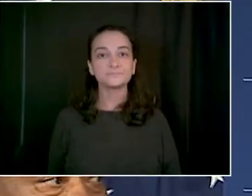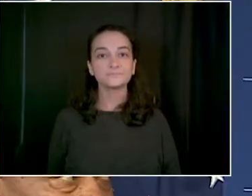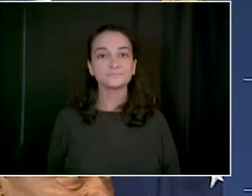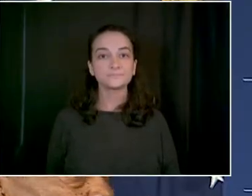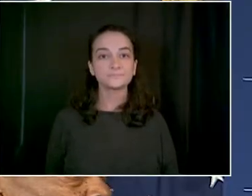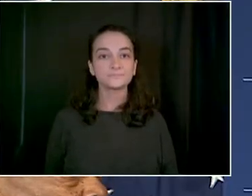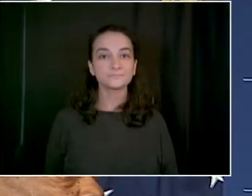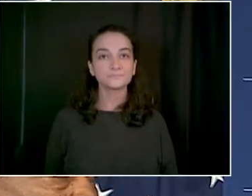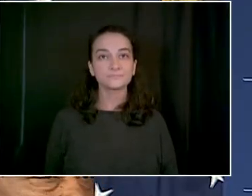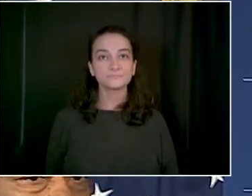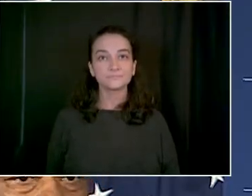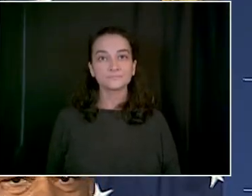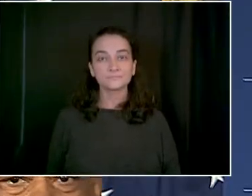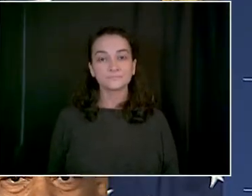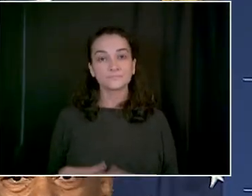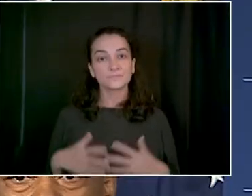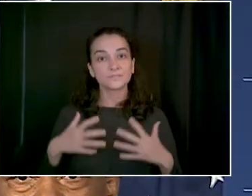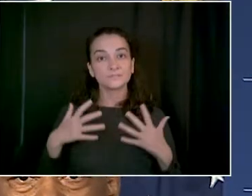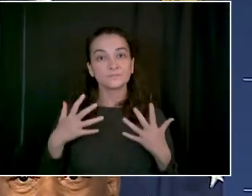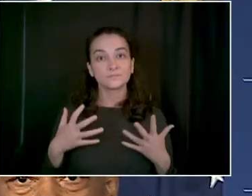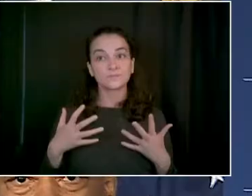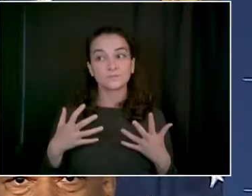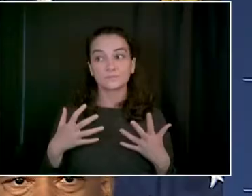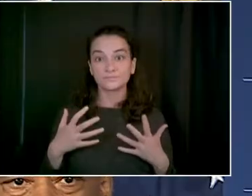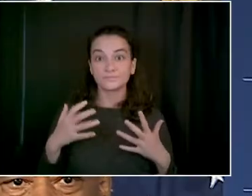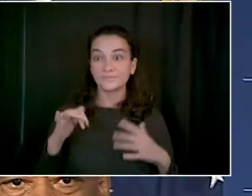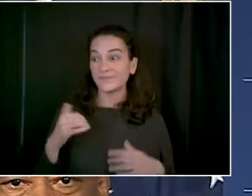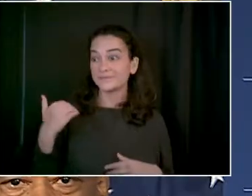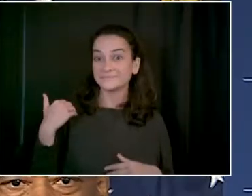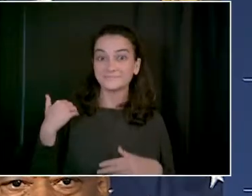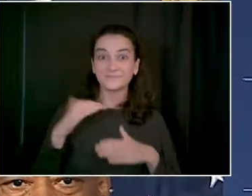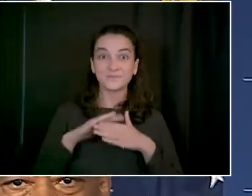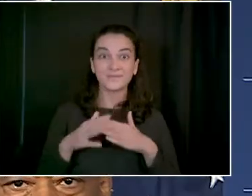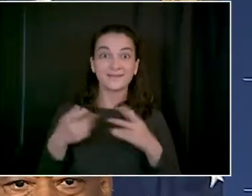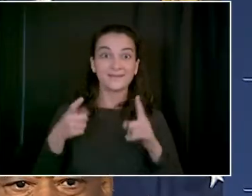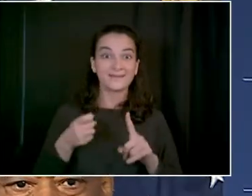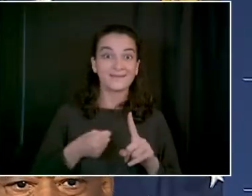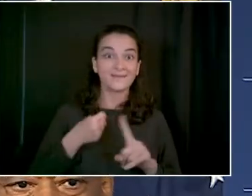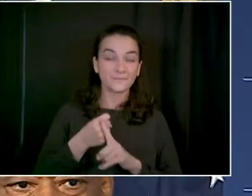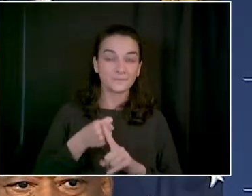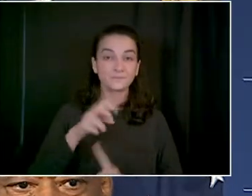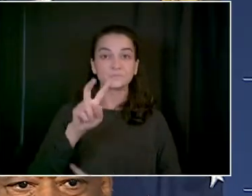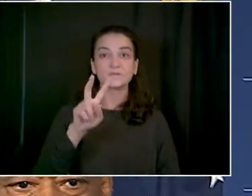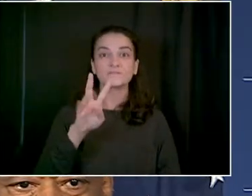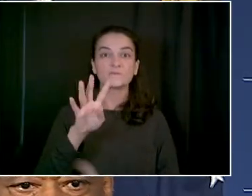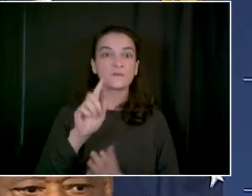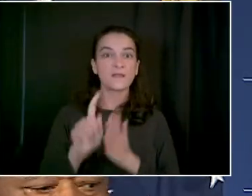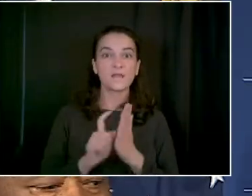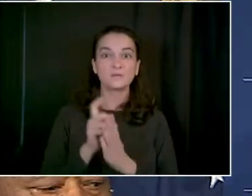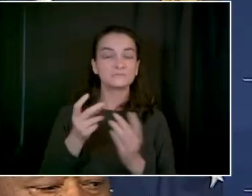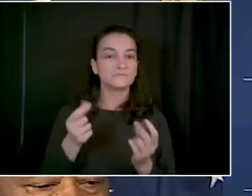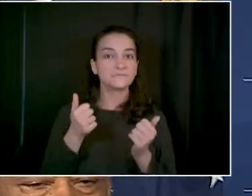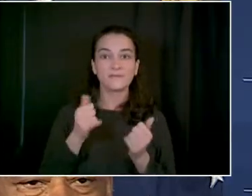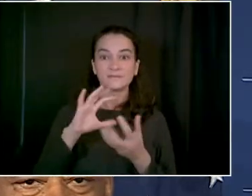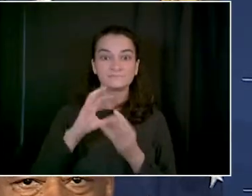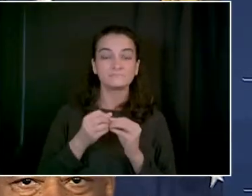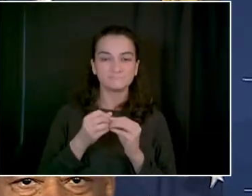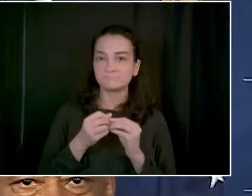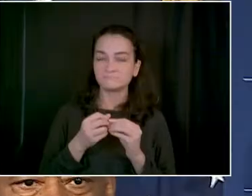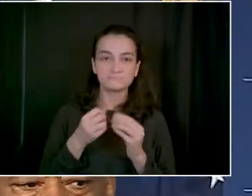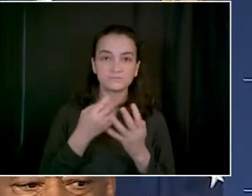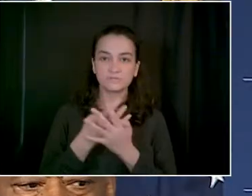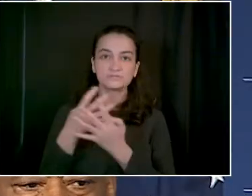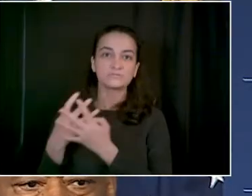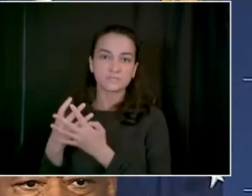skill, urgency, and relentless focus. The NYPD will not be intimidated. An attack on our officers